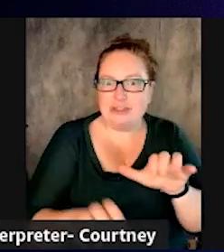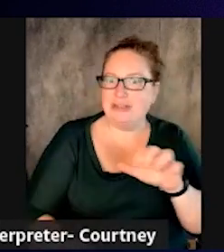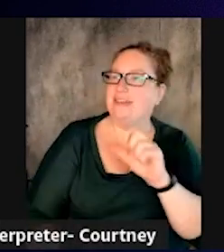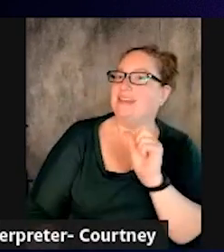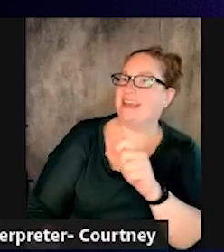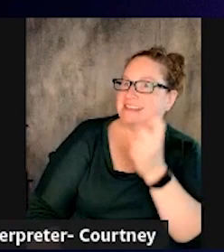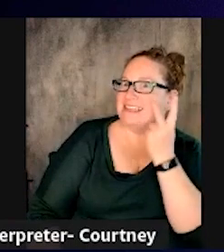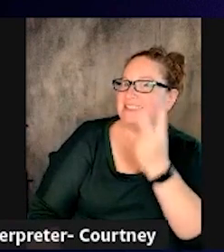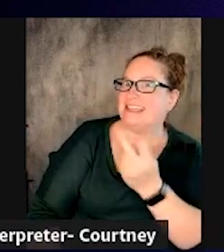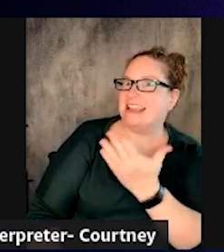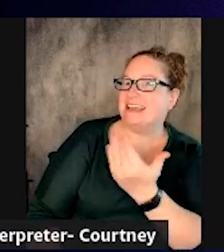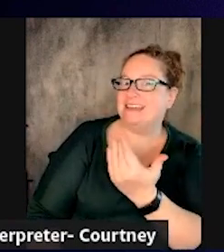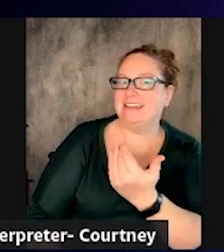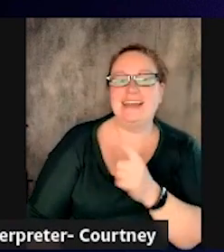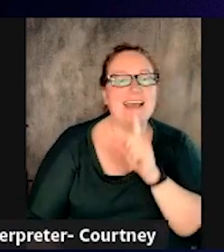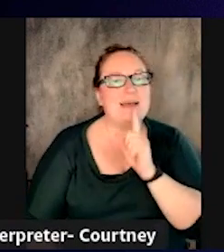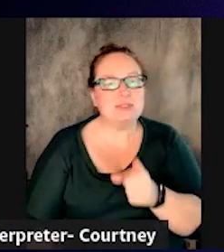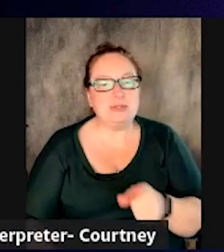Absolutely.